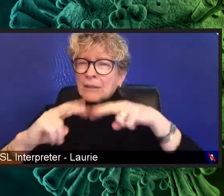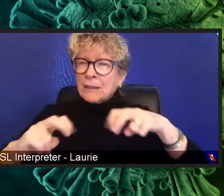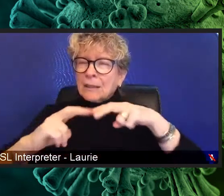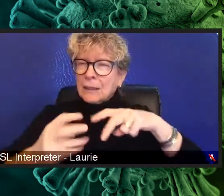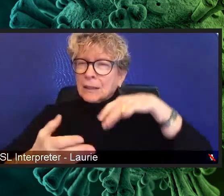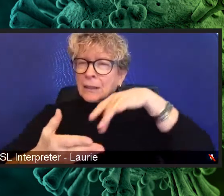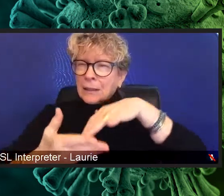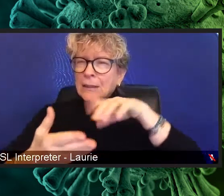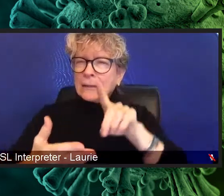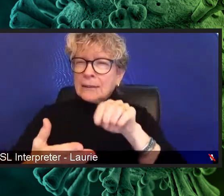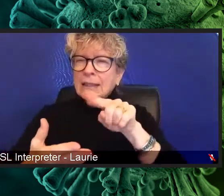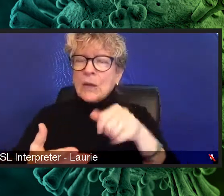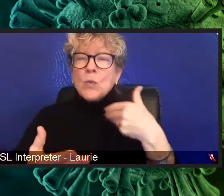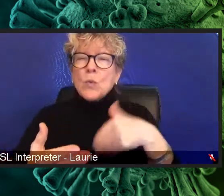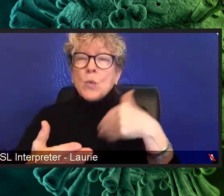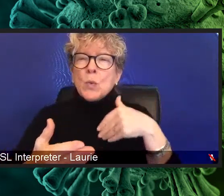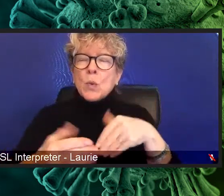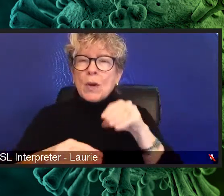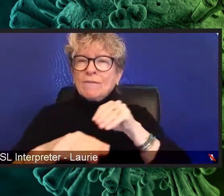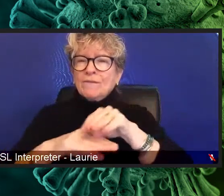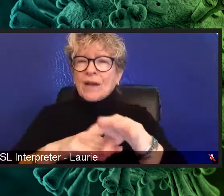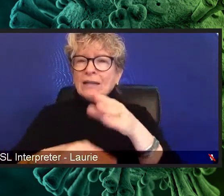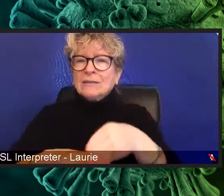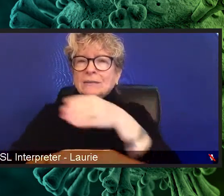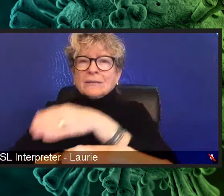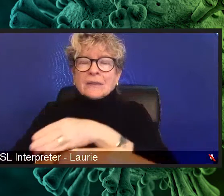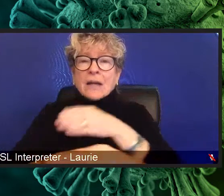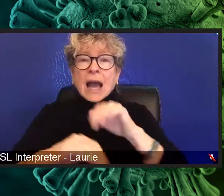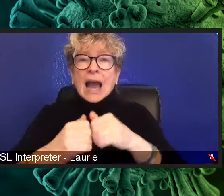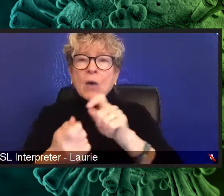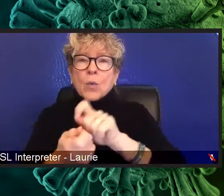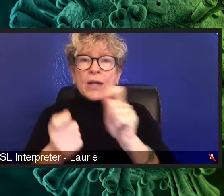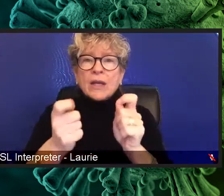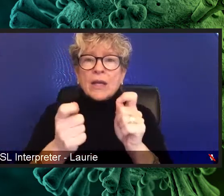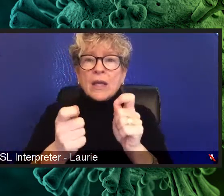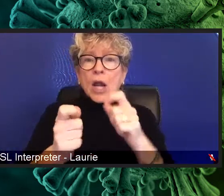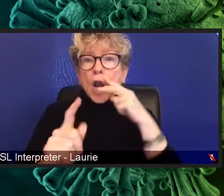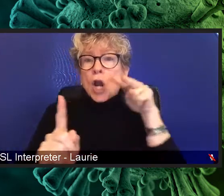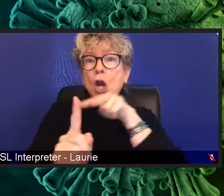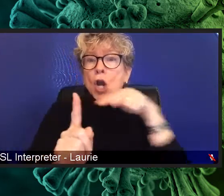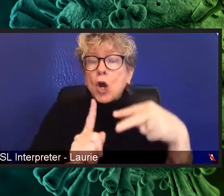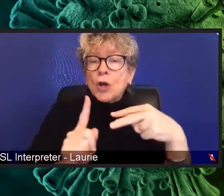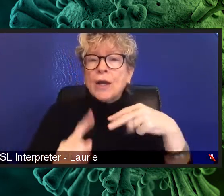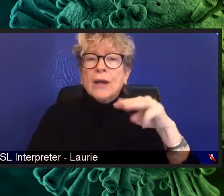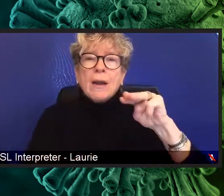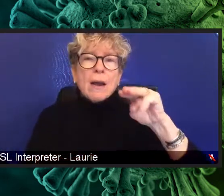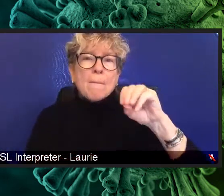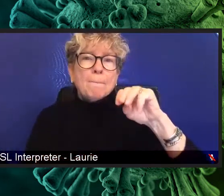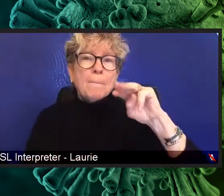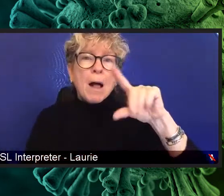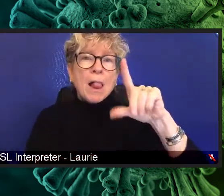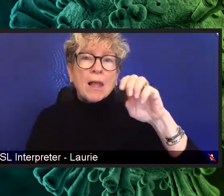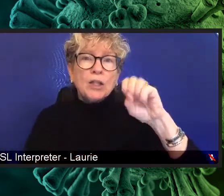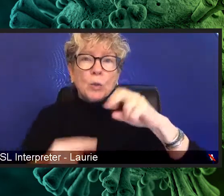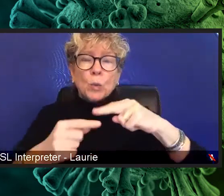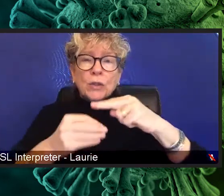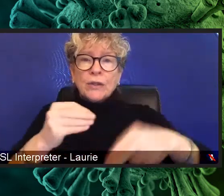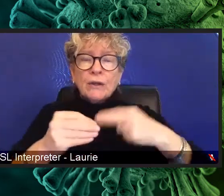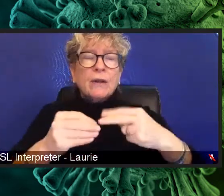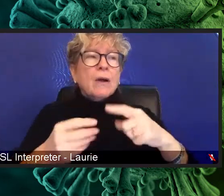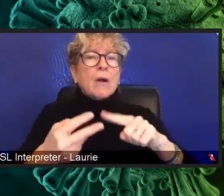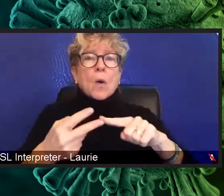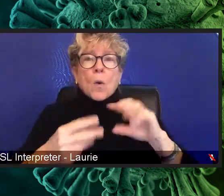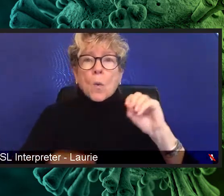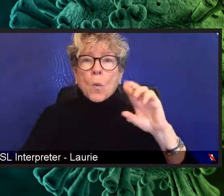huge difference. It's transforming how we look at molecules, how we look at organs, how we look at the body in general, how we can figure